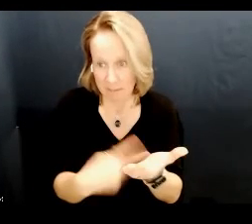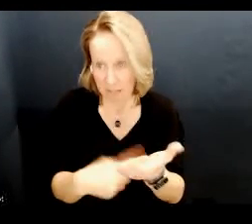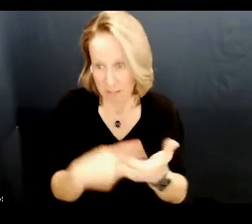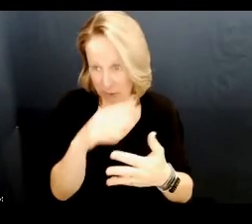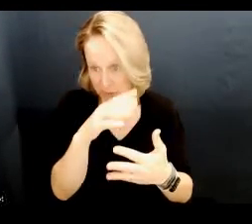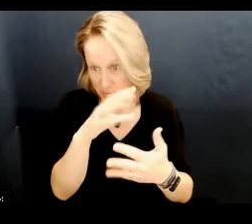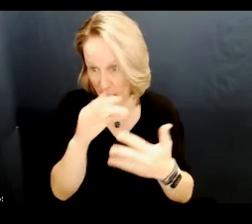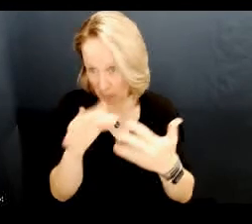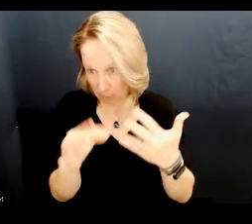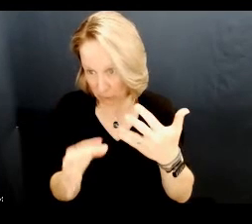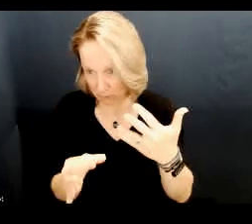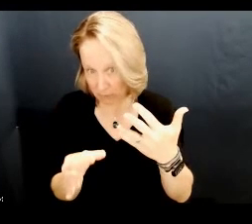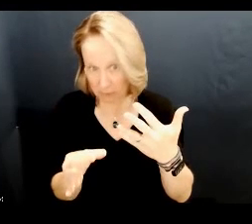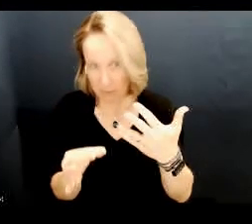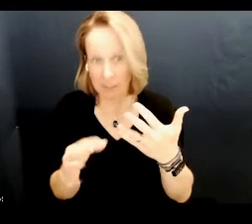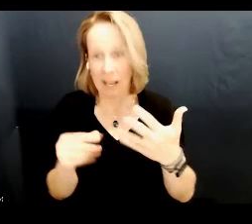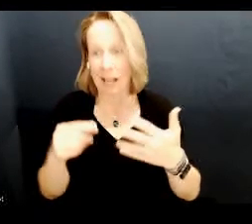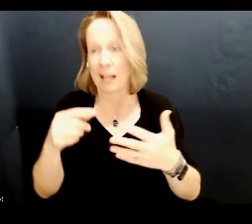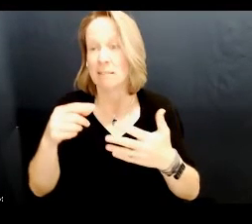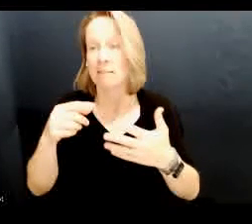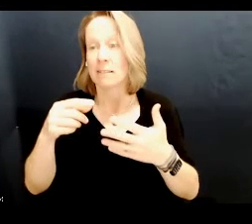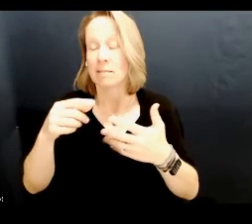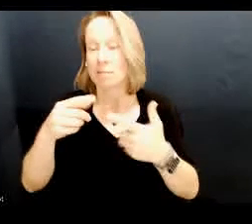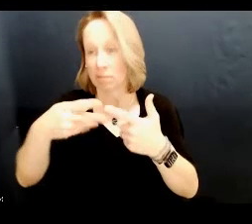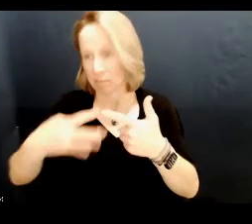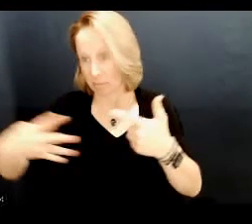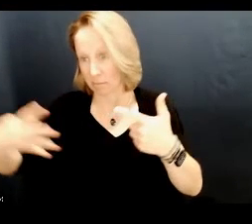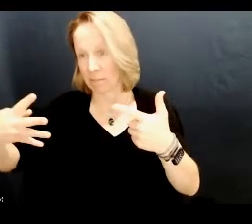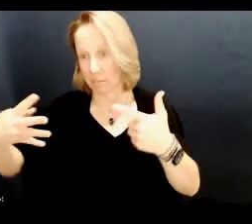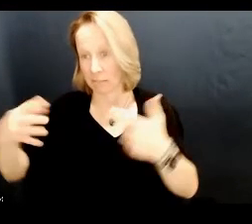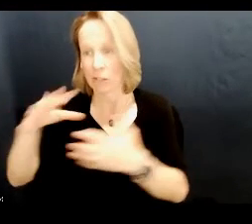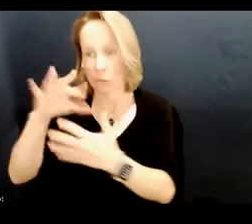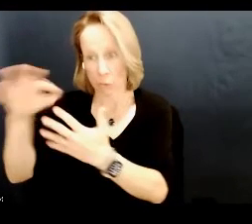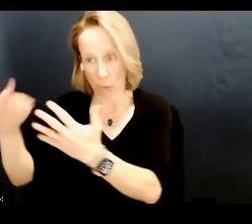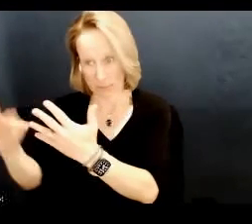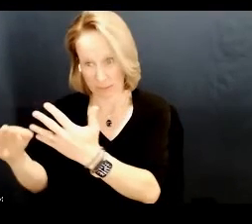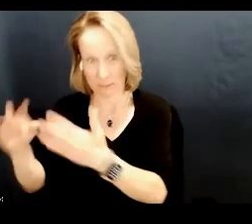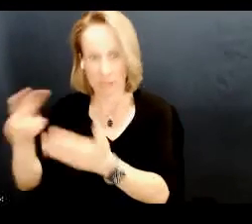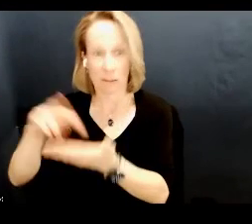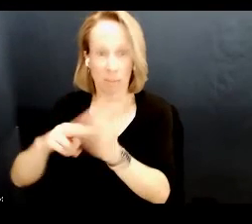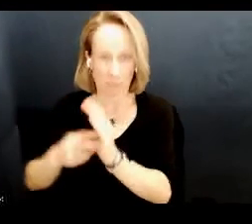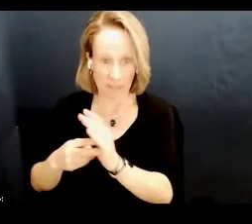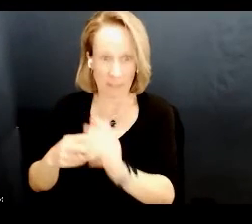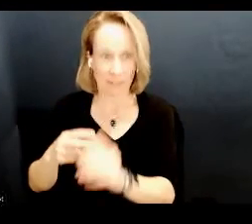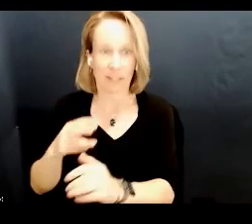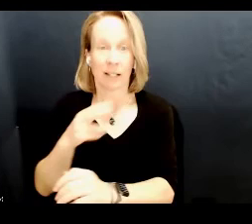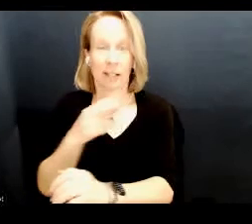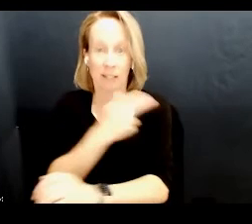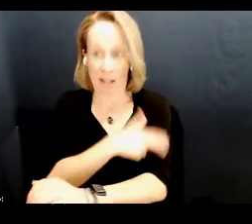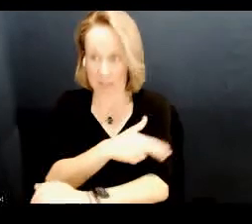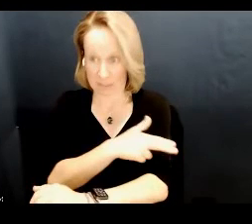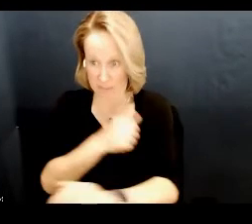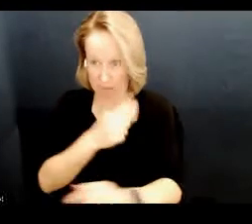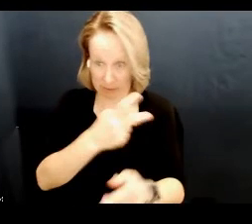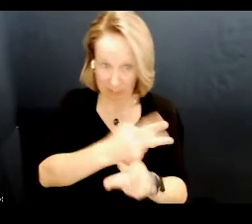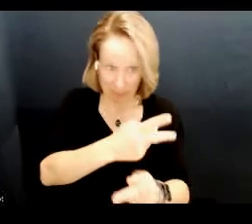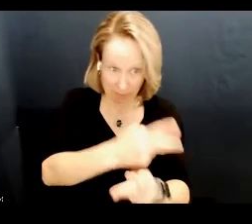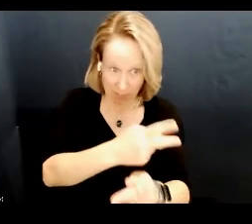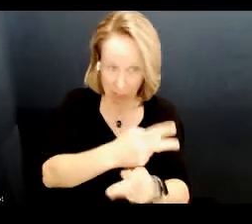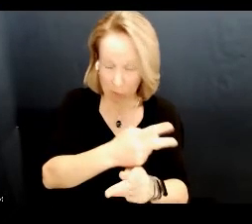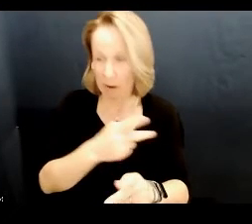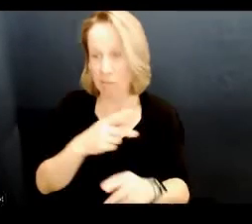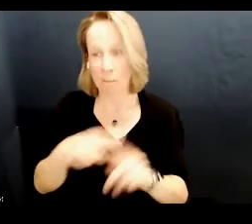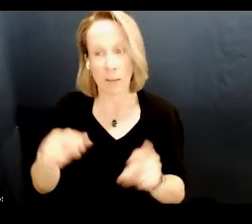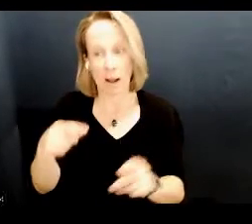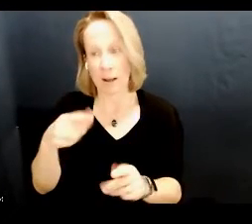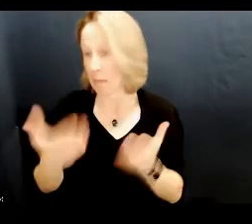receiving medical treatment. So then in that case, the hospital resumes care, the advocate stays to provide support and advocacy, and